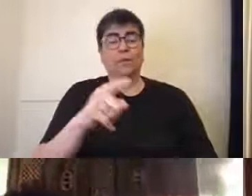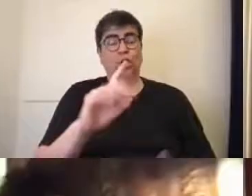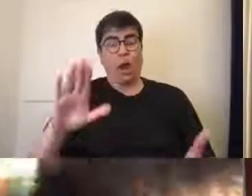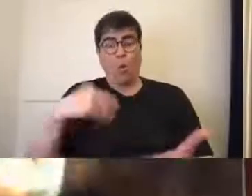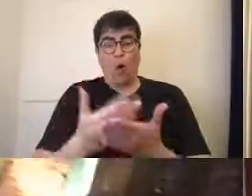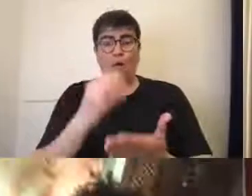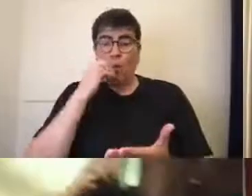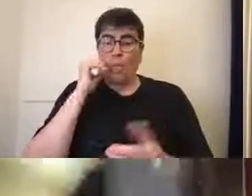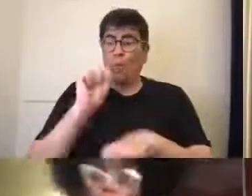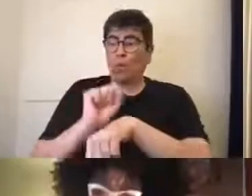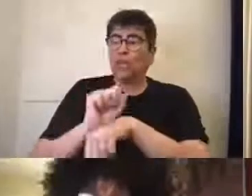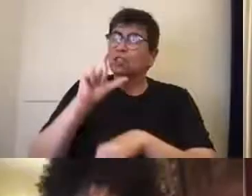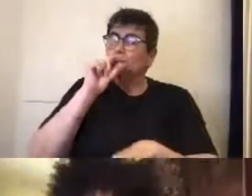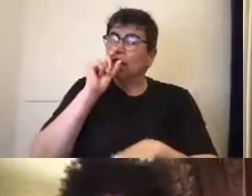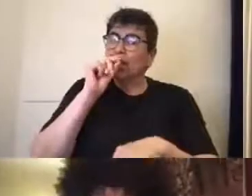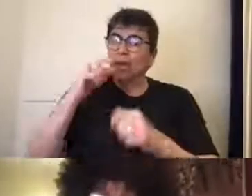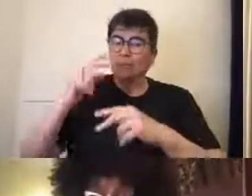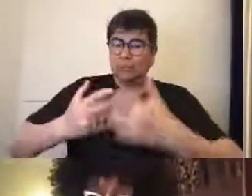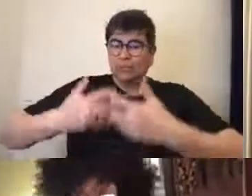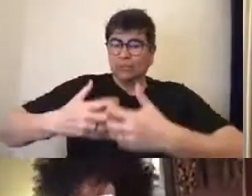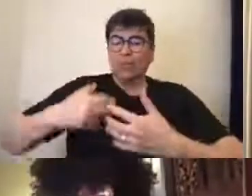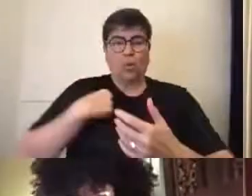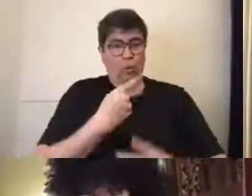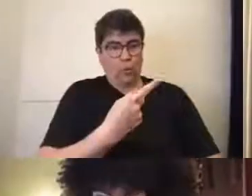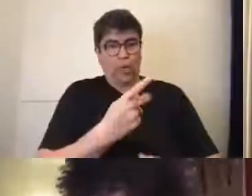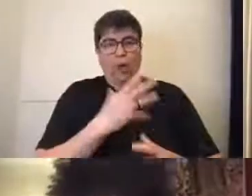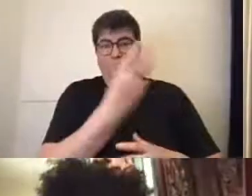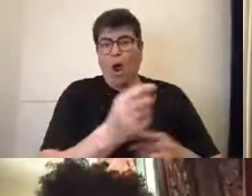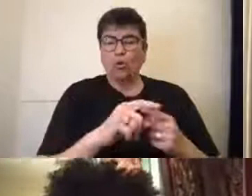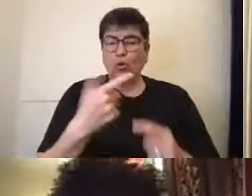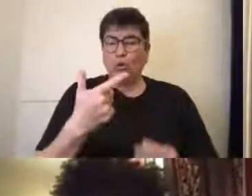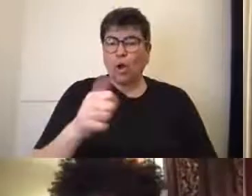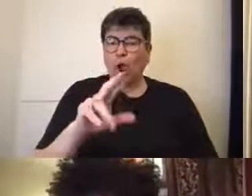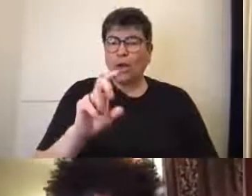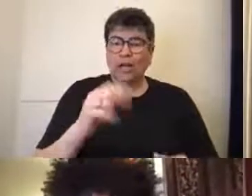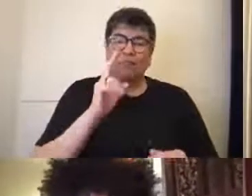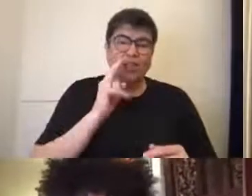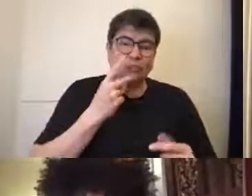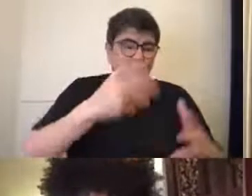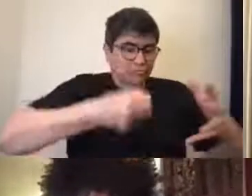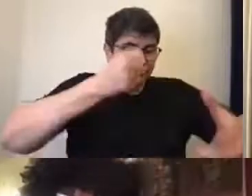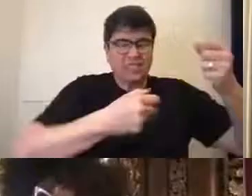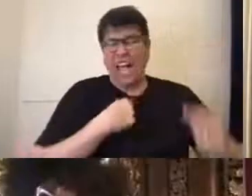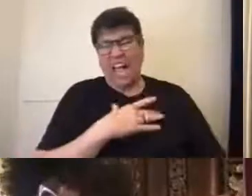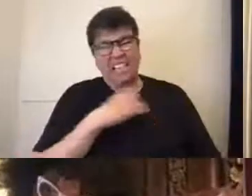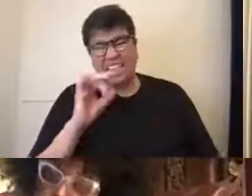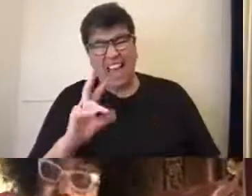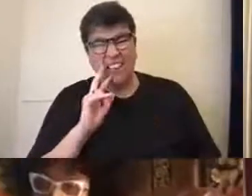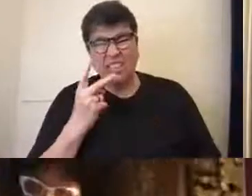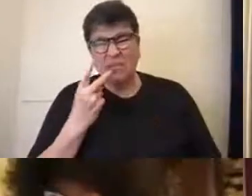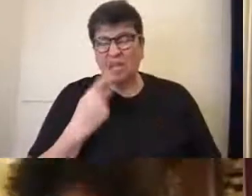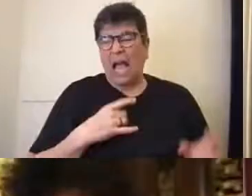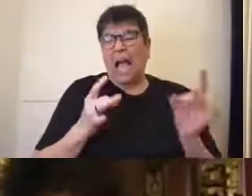from working at the chicken plant, we'd often have to go out and pick the garden. And I didn't like vegetables. You know, I